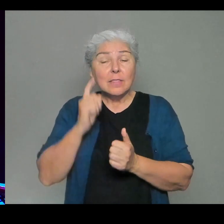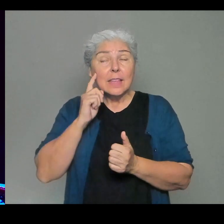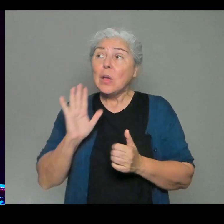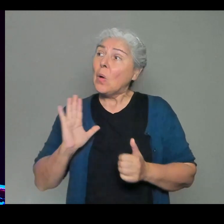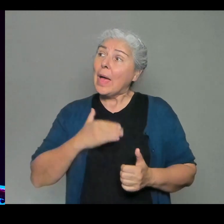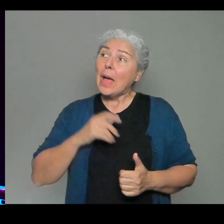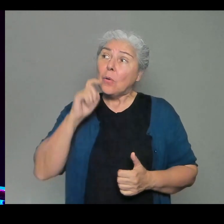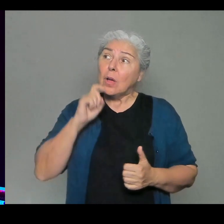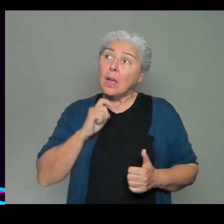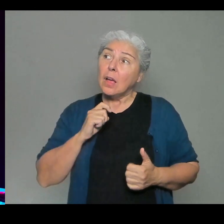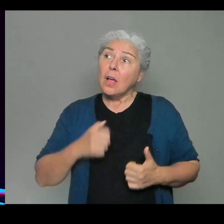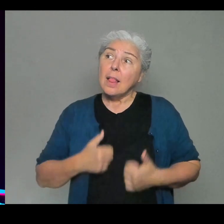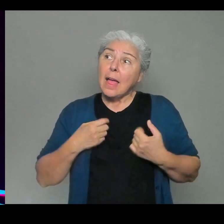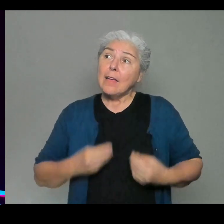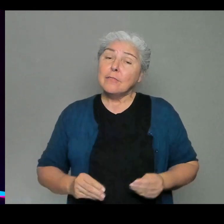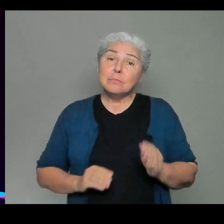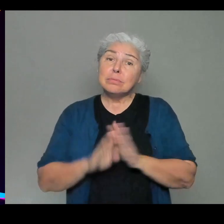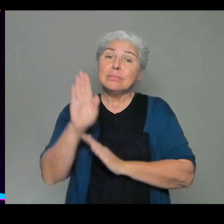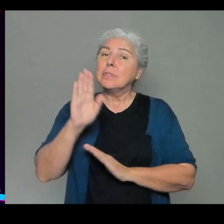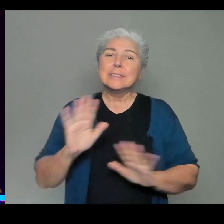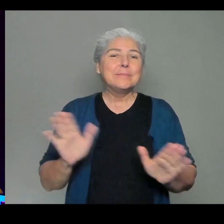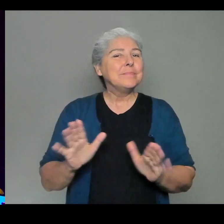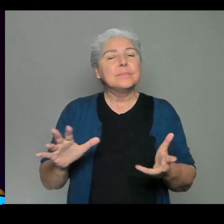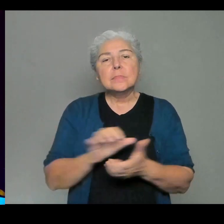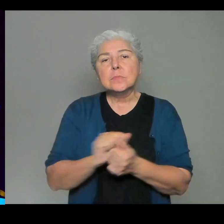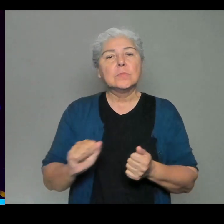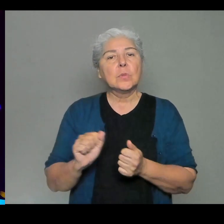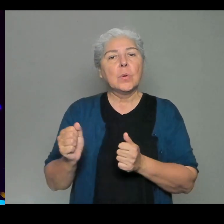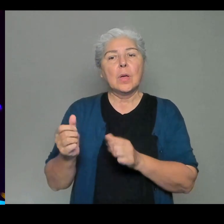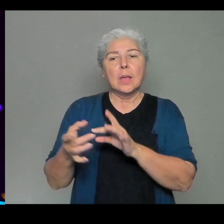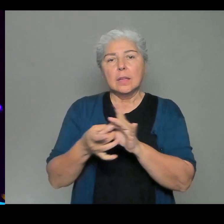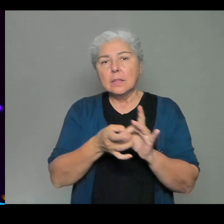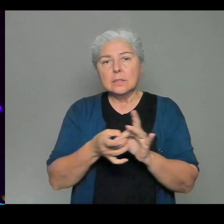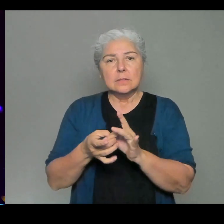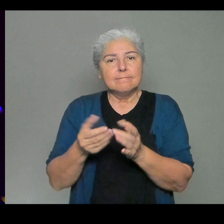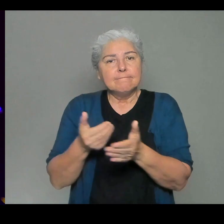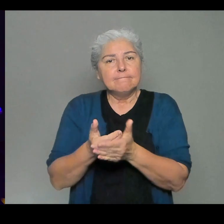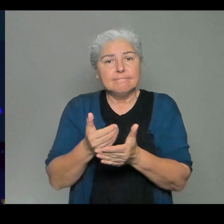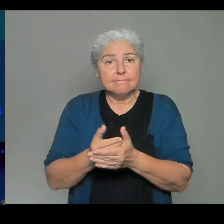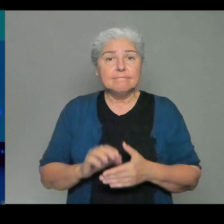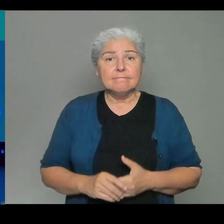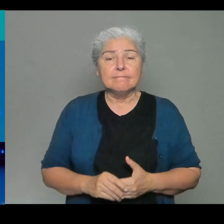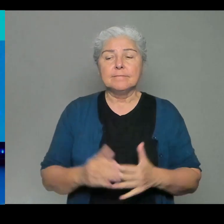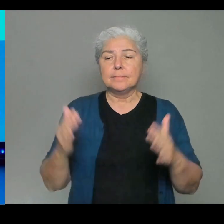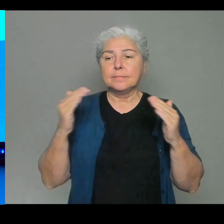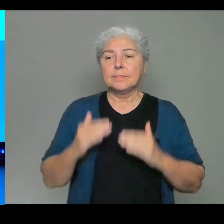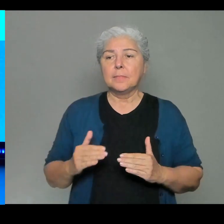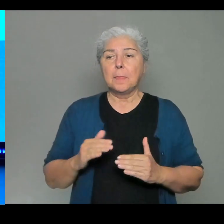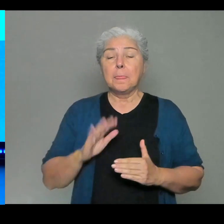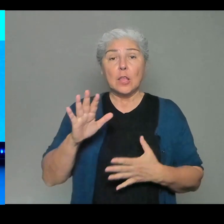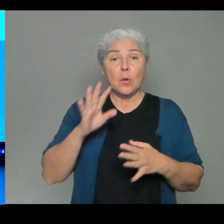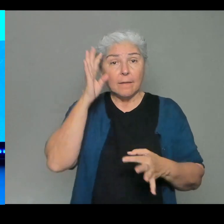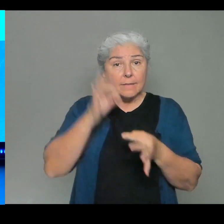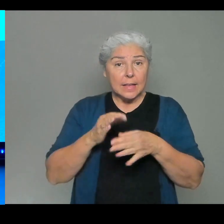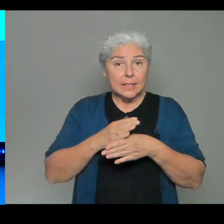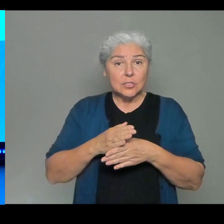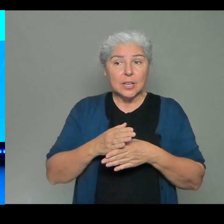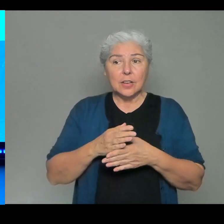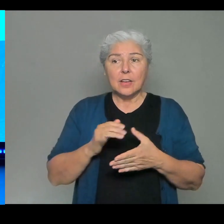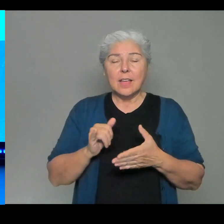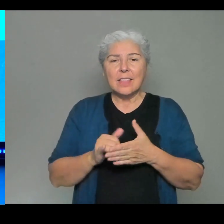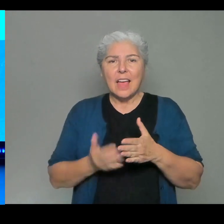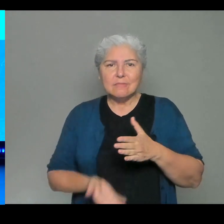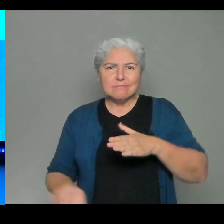destroying your ability to be one. And it's destroying your ability to be intimate with that person, okay? Sharing your